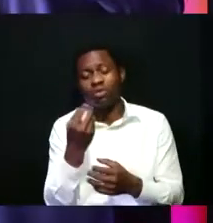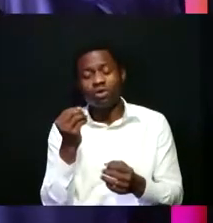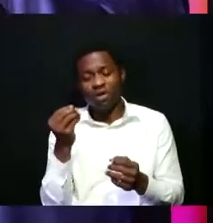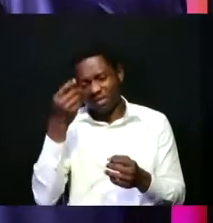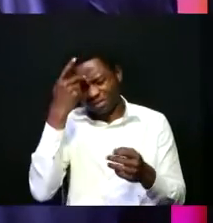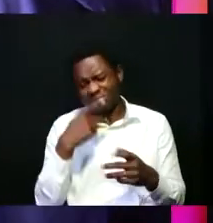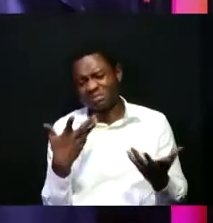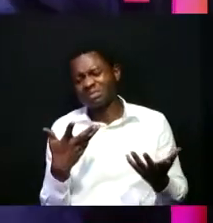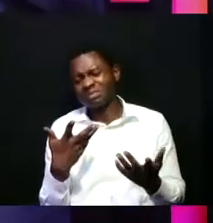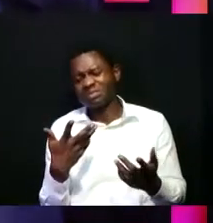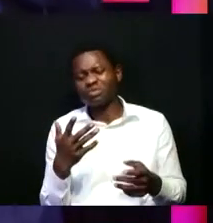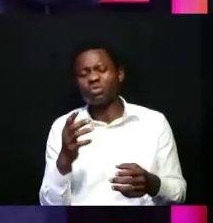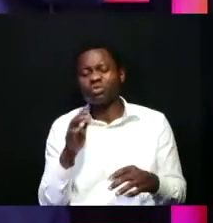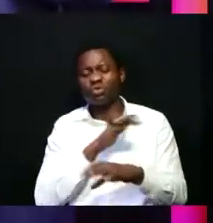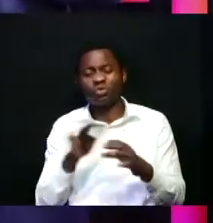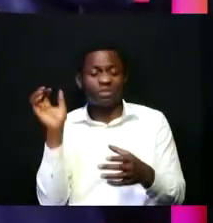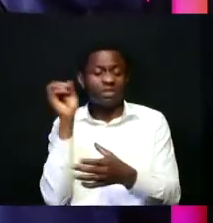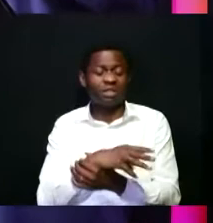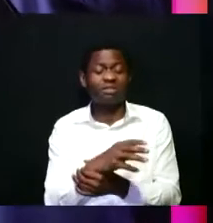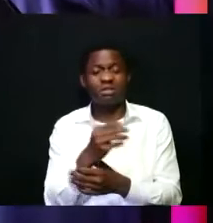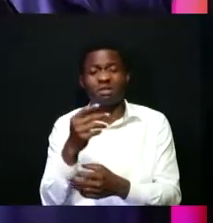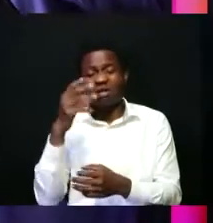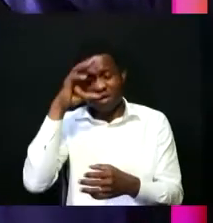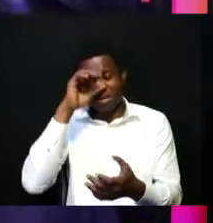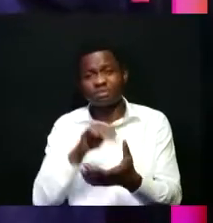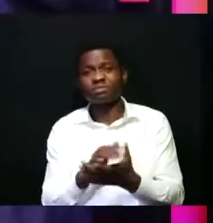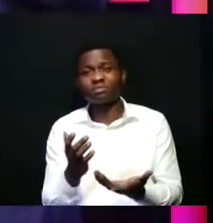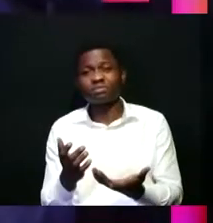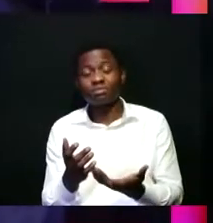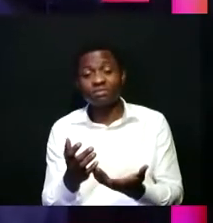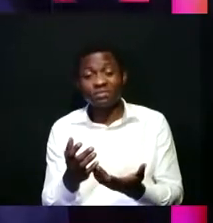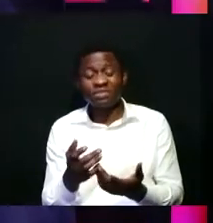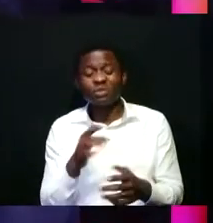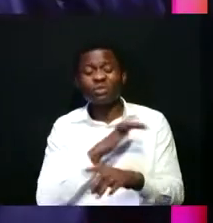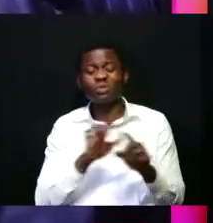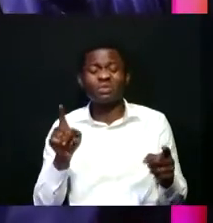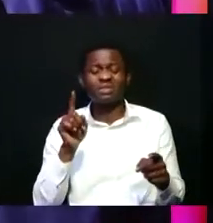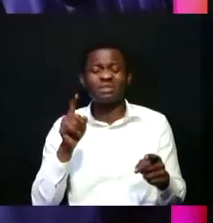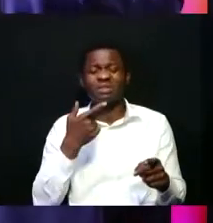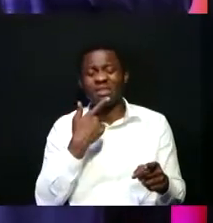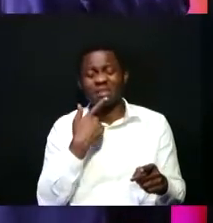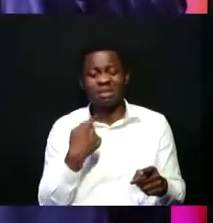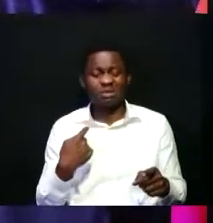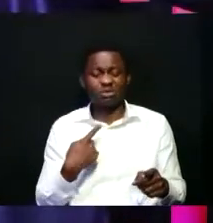you are incompatible, God can make you compatible.